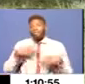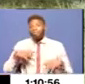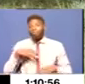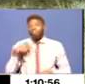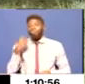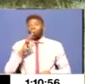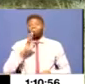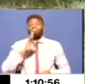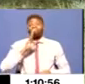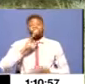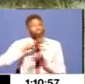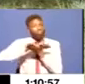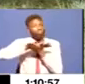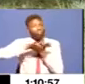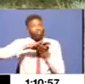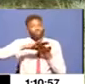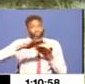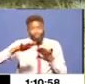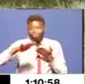non-stammerers, like